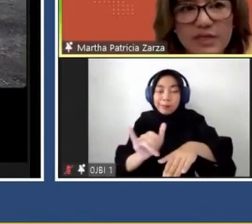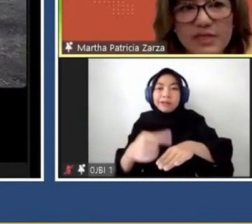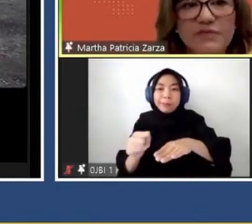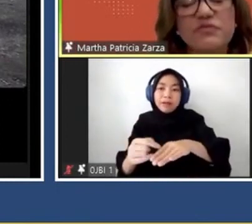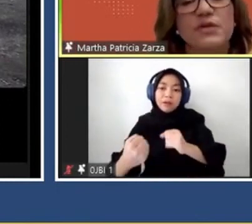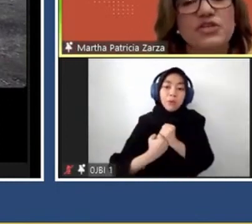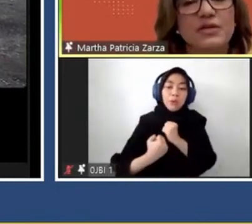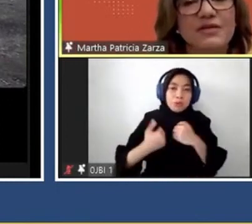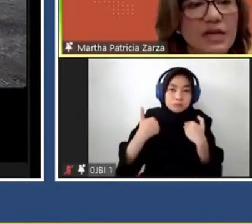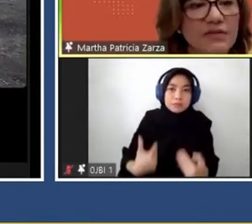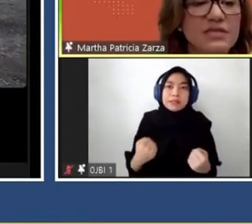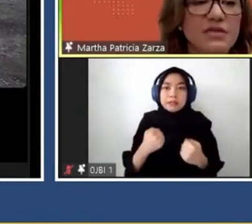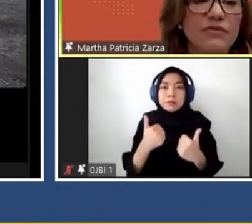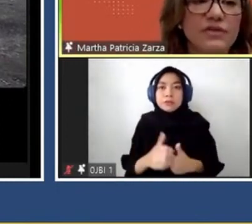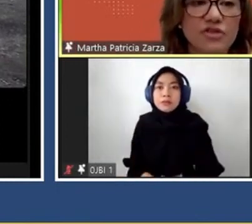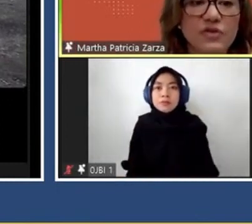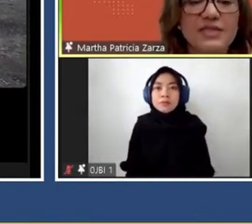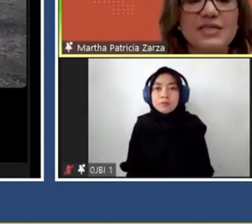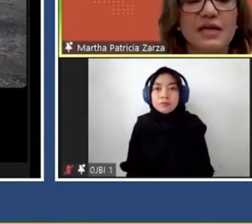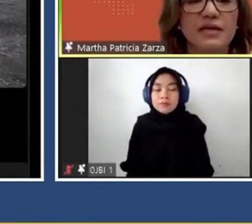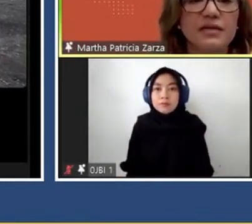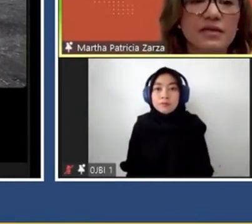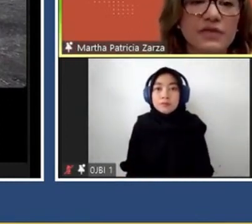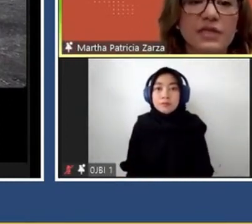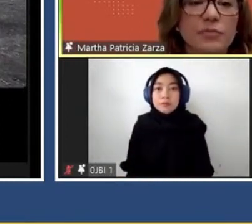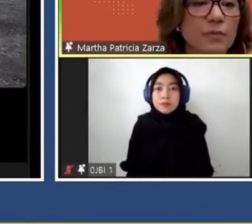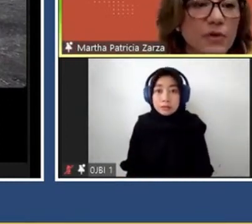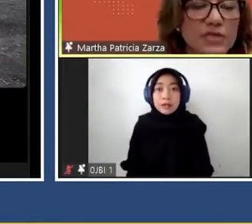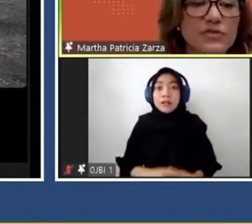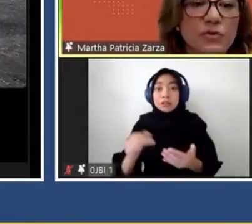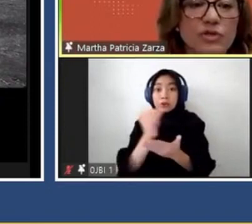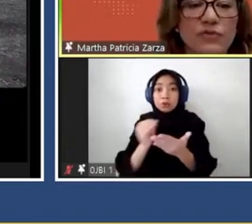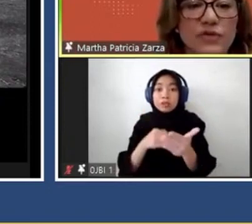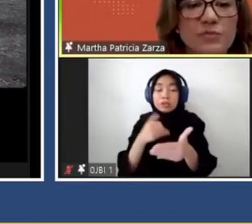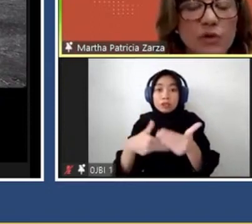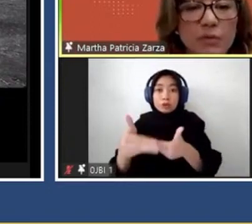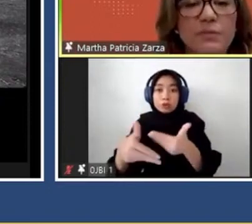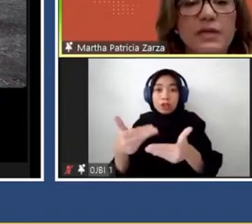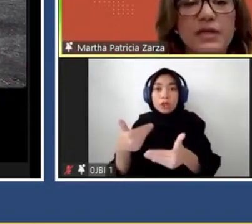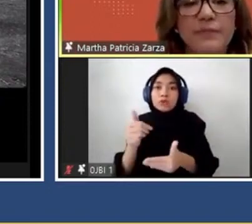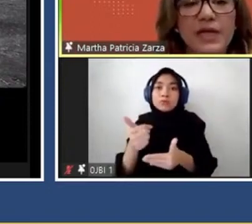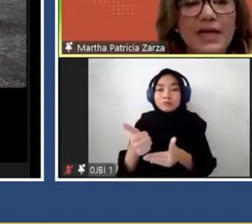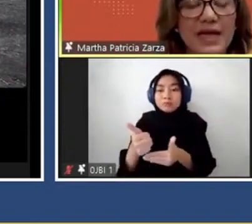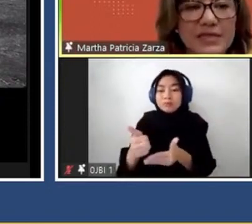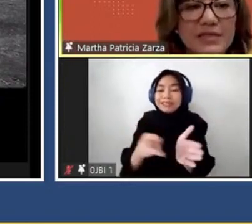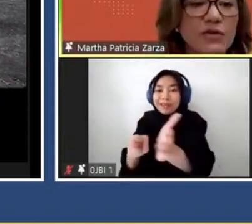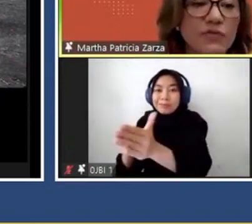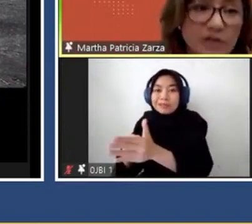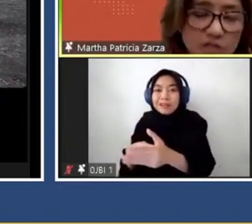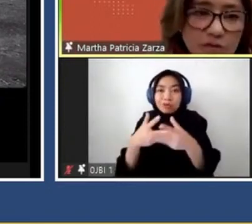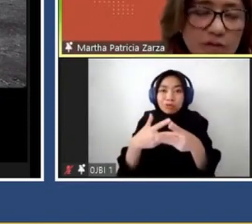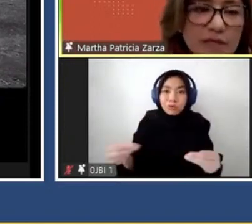on all this information, the relevance of industrial design intervening in proposing solutions for this problem lies